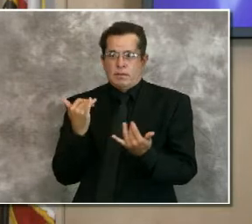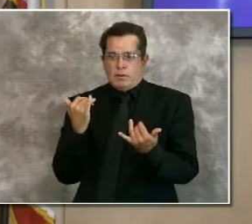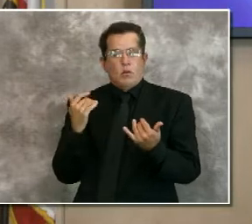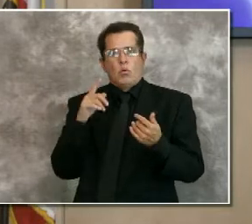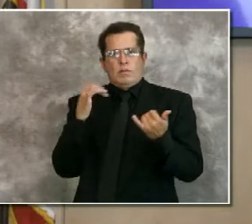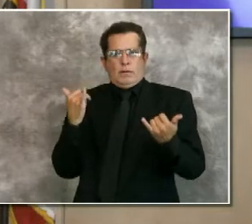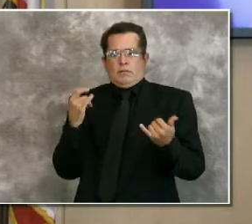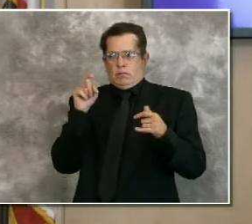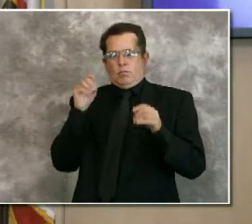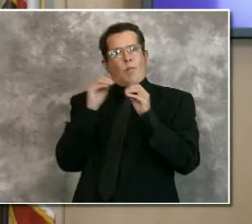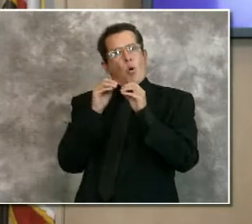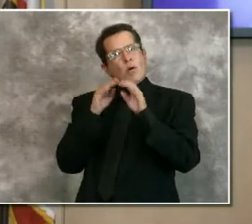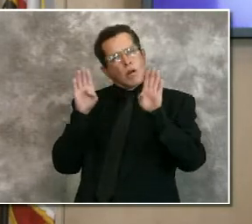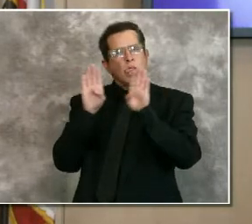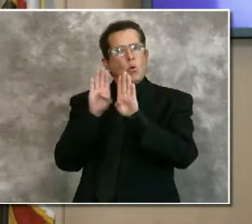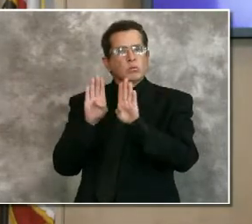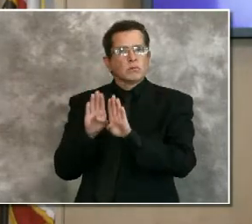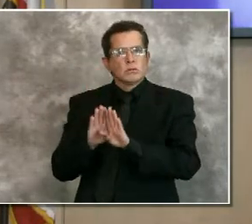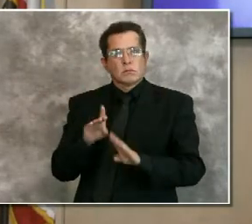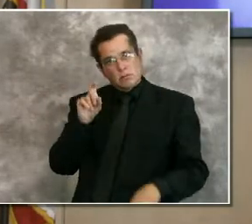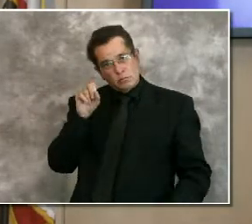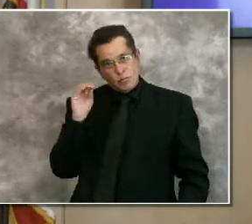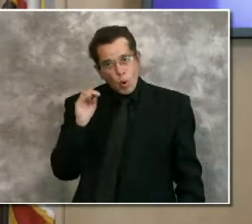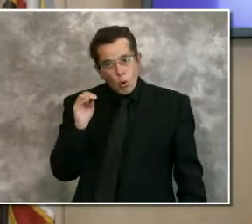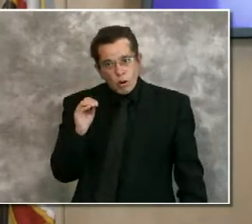enough? Okay, Dr. Wooten.